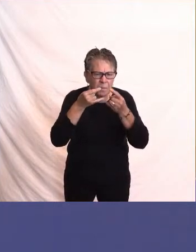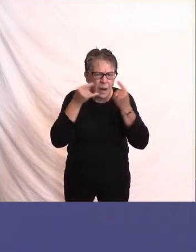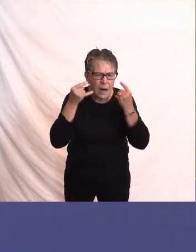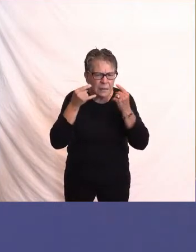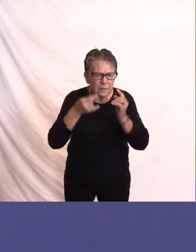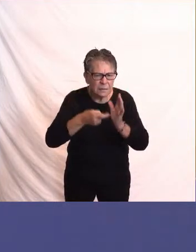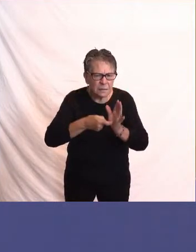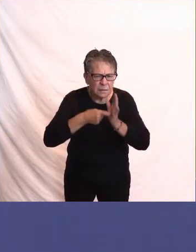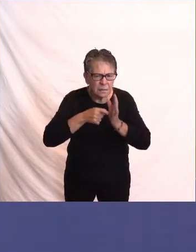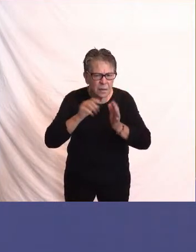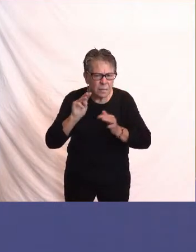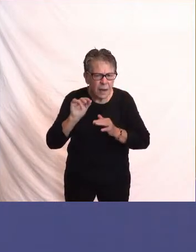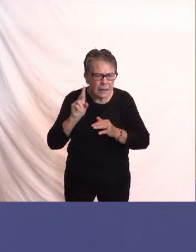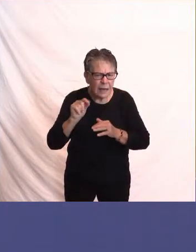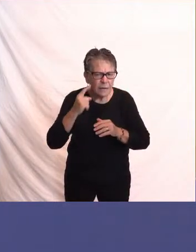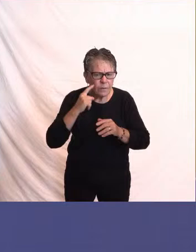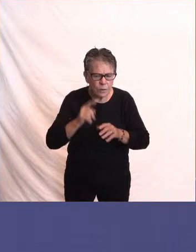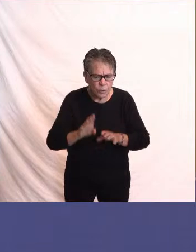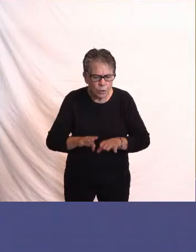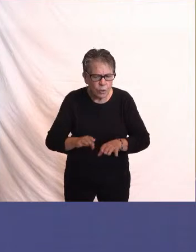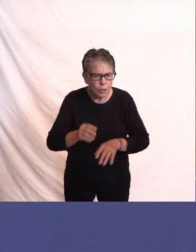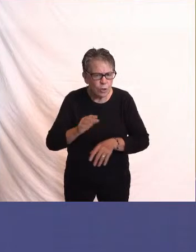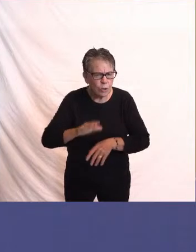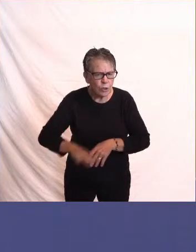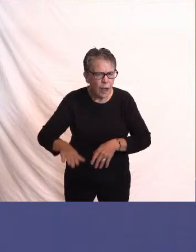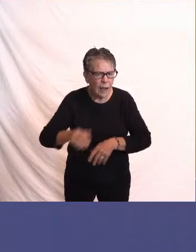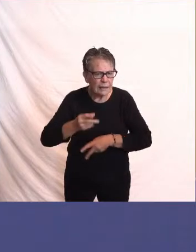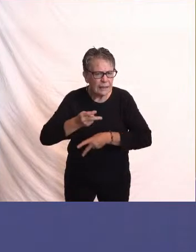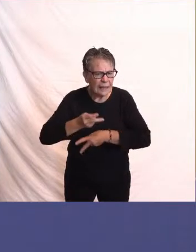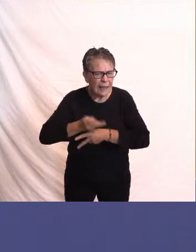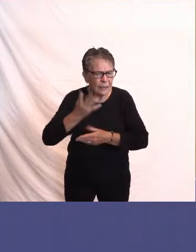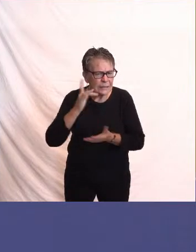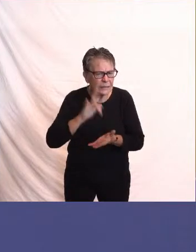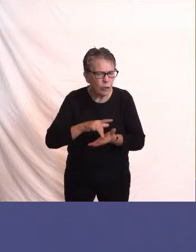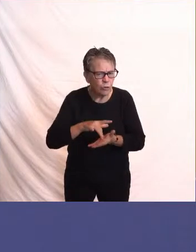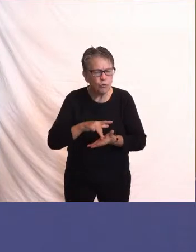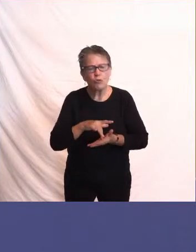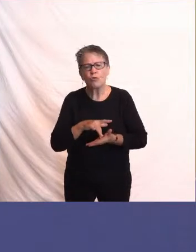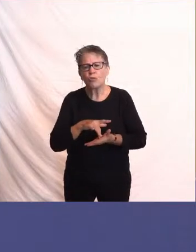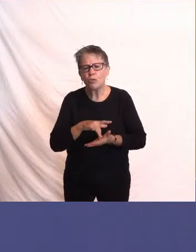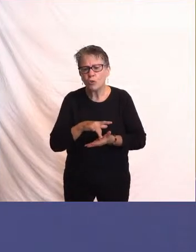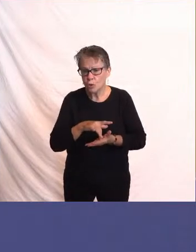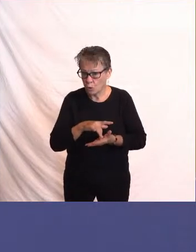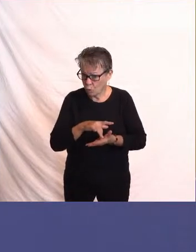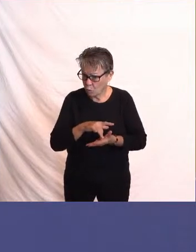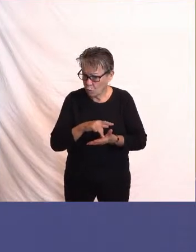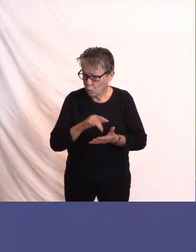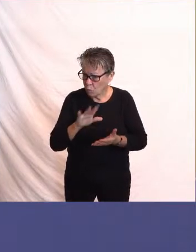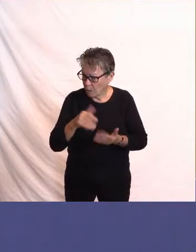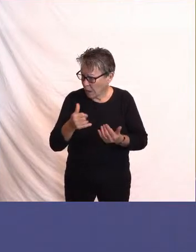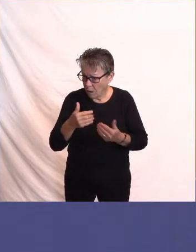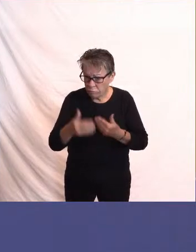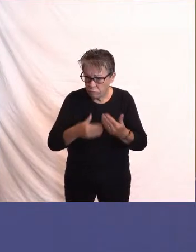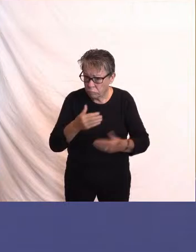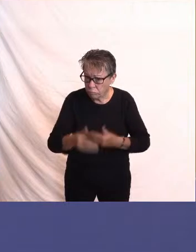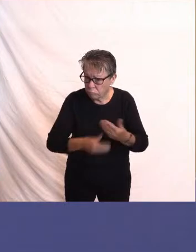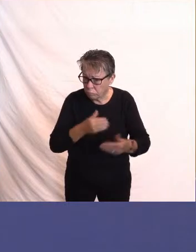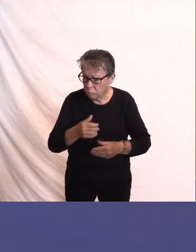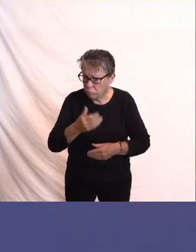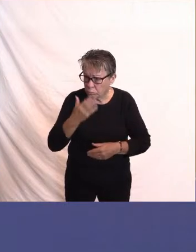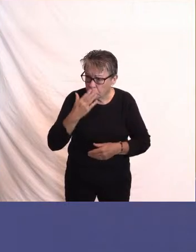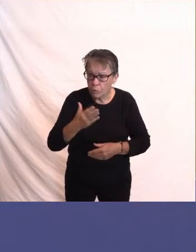on how that's going? Have you heard from parents or teachers whether it's been as difficult as some people predicted it might have